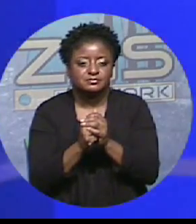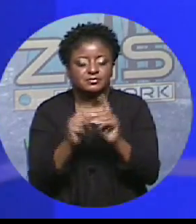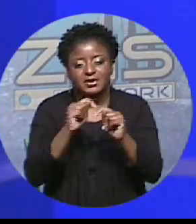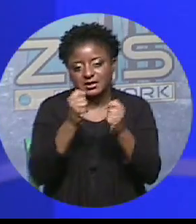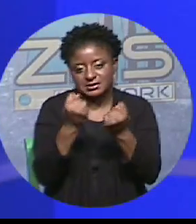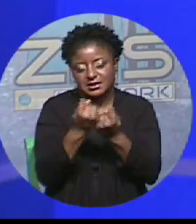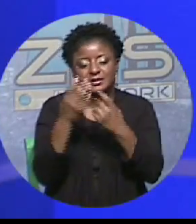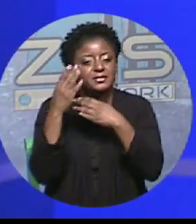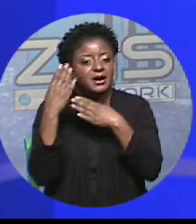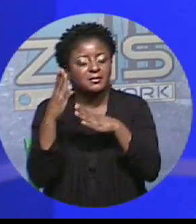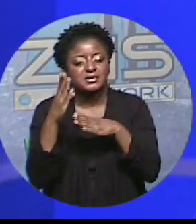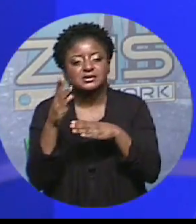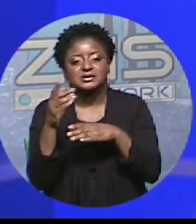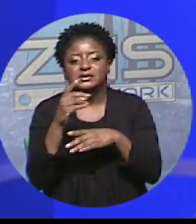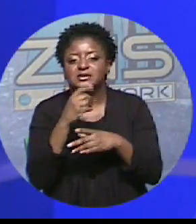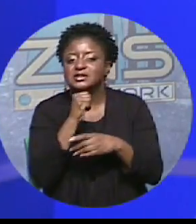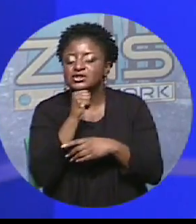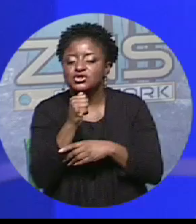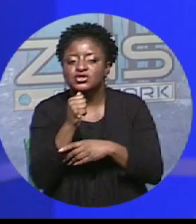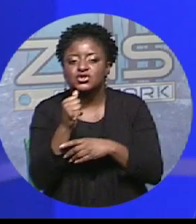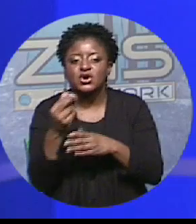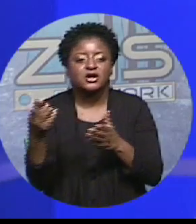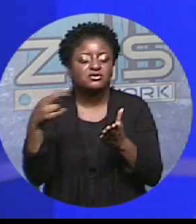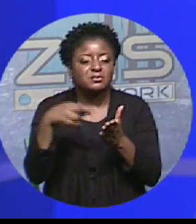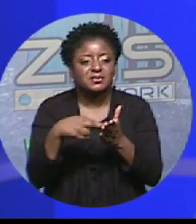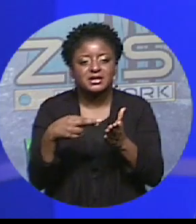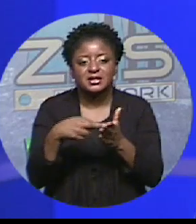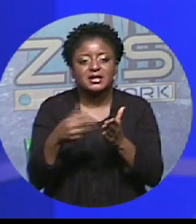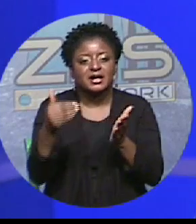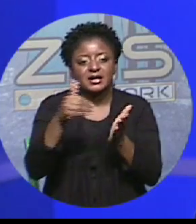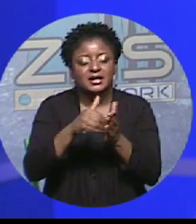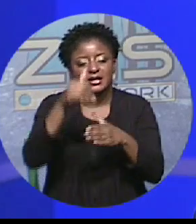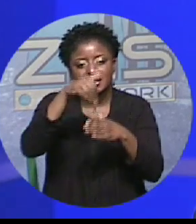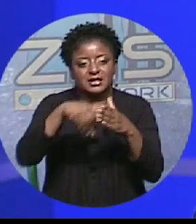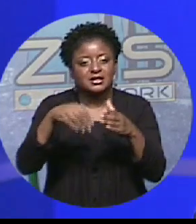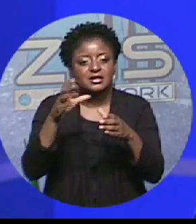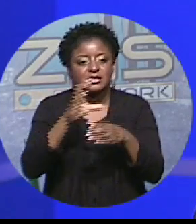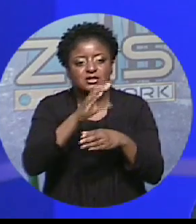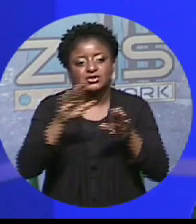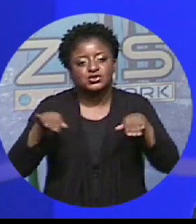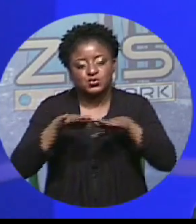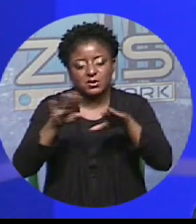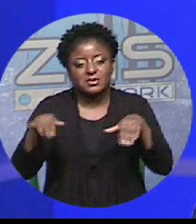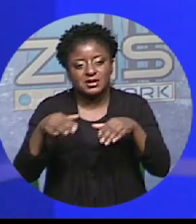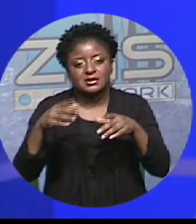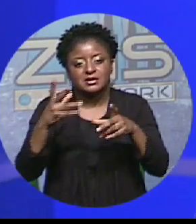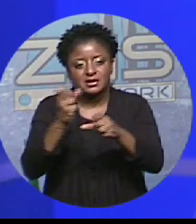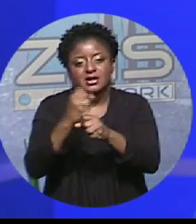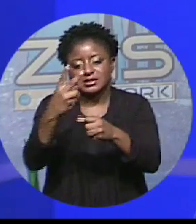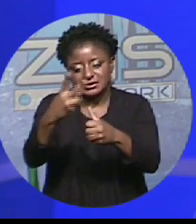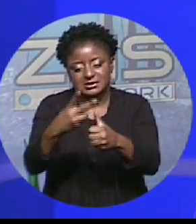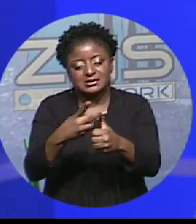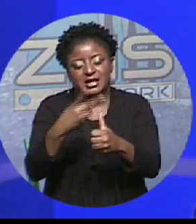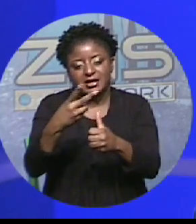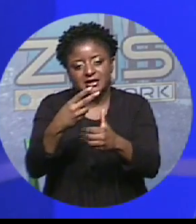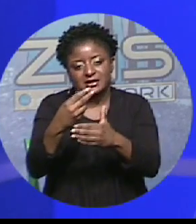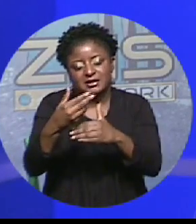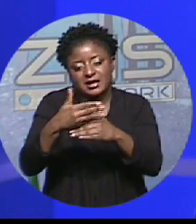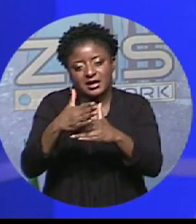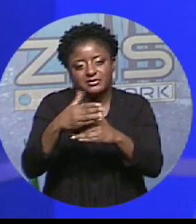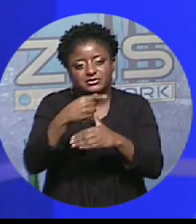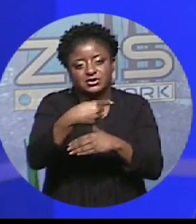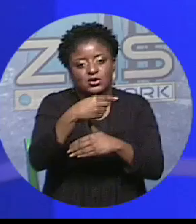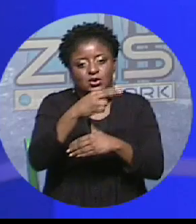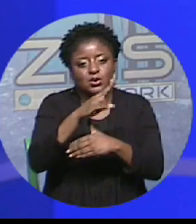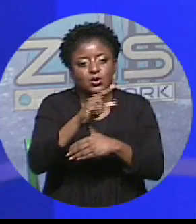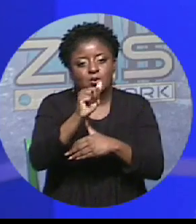Team Bahamas did not repeat as champions at the Carifta Swimming Championships, placing second behind Guadeloupe. Despite that, our Chris Saunders tells us that our